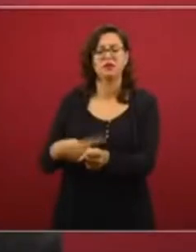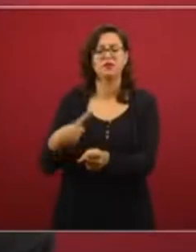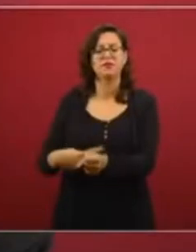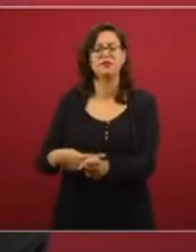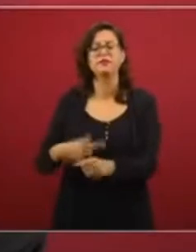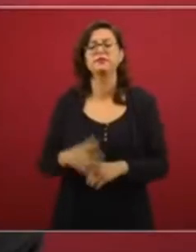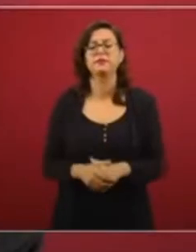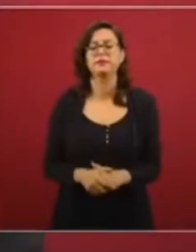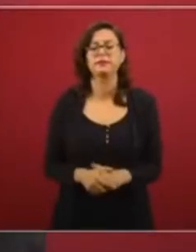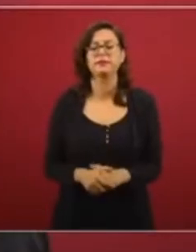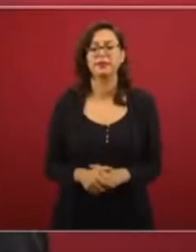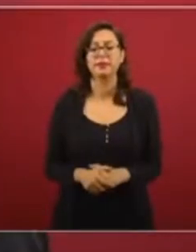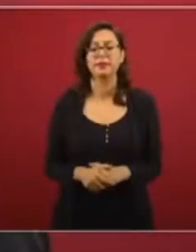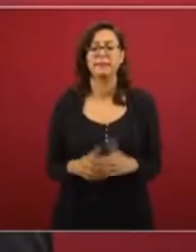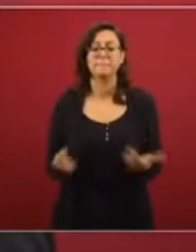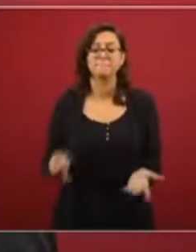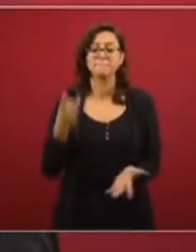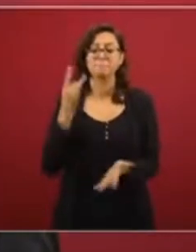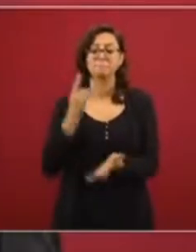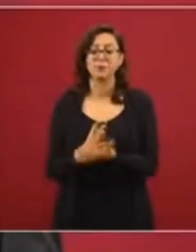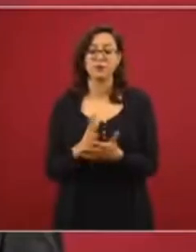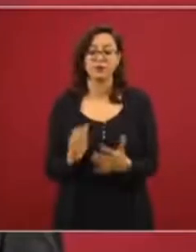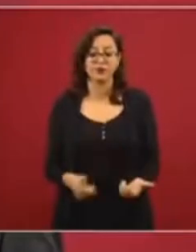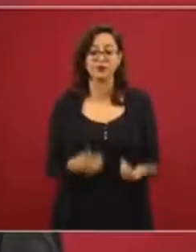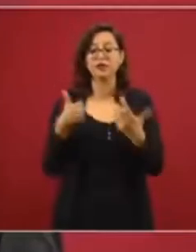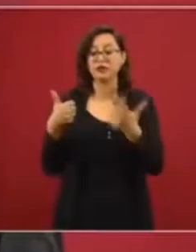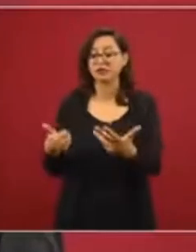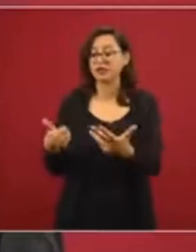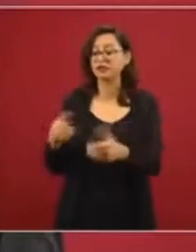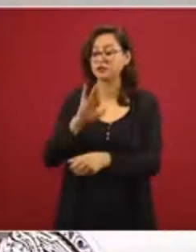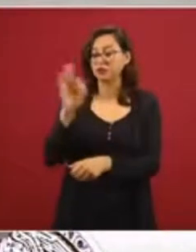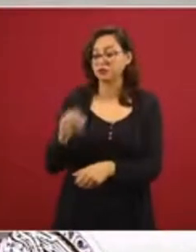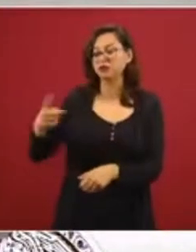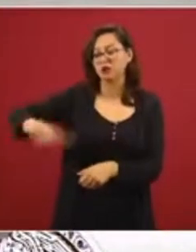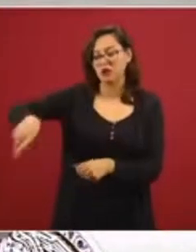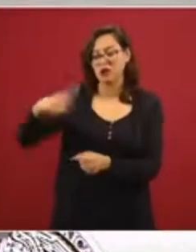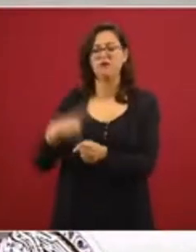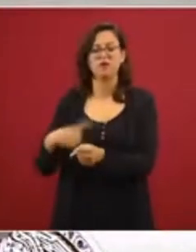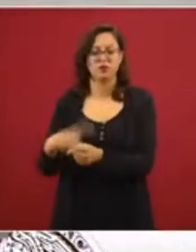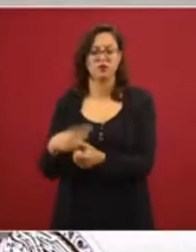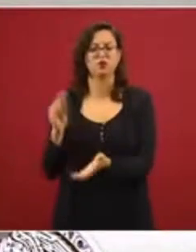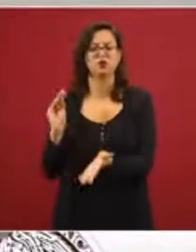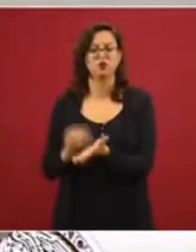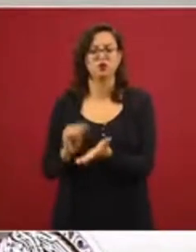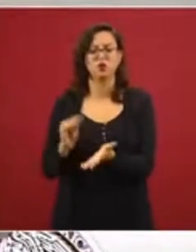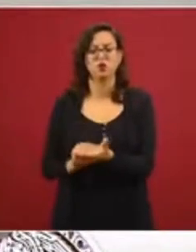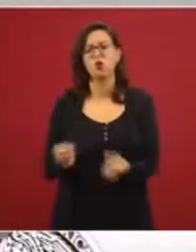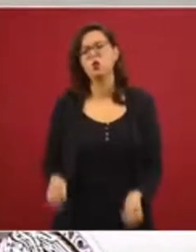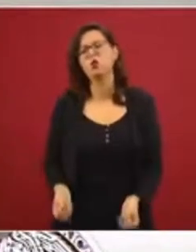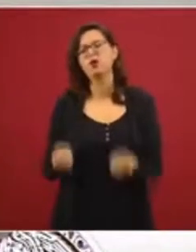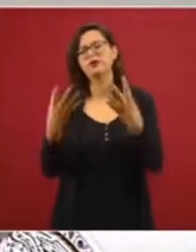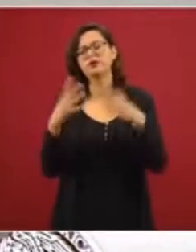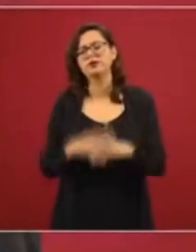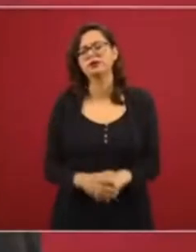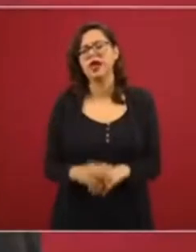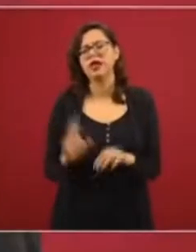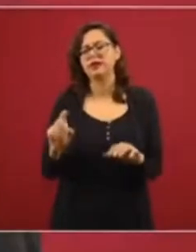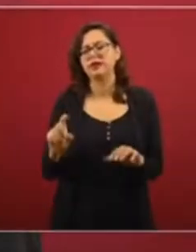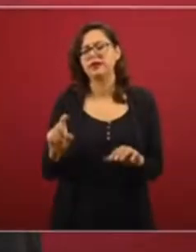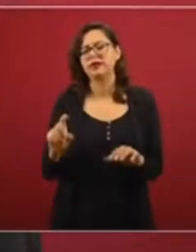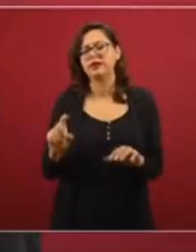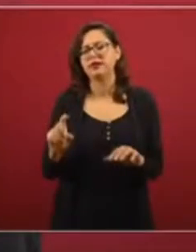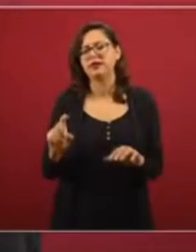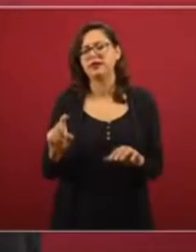Y solamente el 6% son quienes tienen en este momento enfermedad activa, son casi 37,000